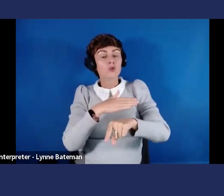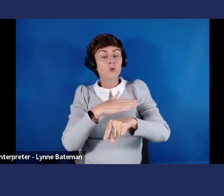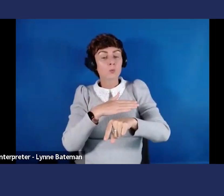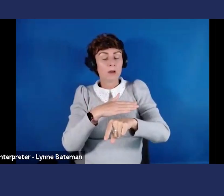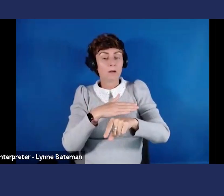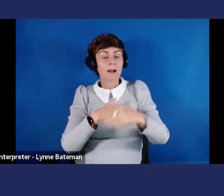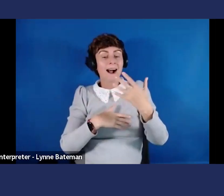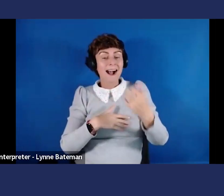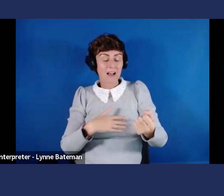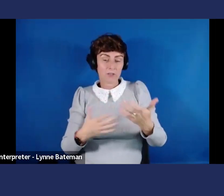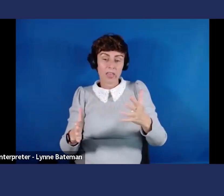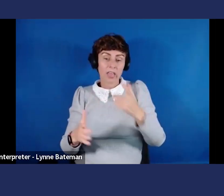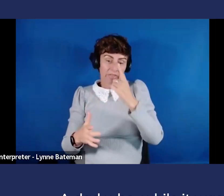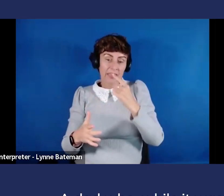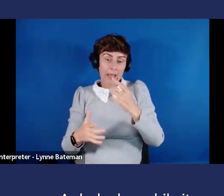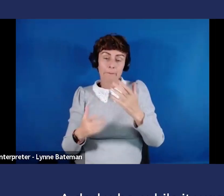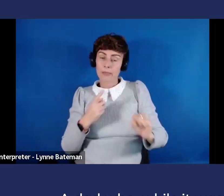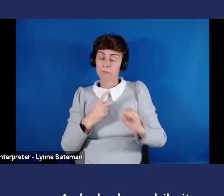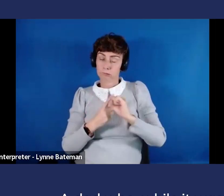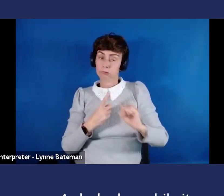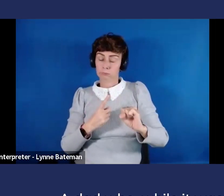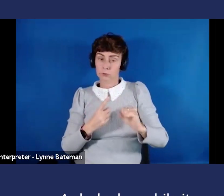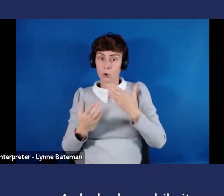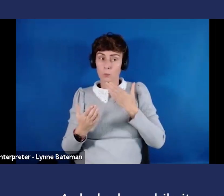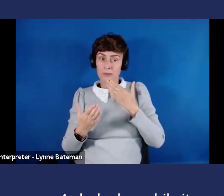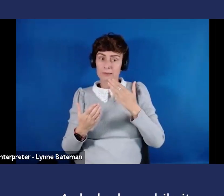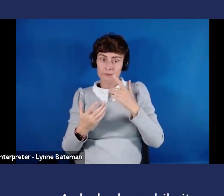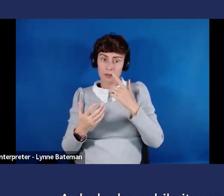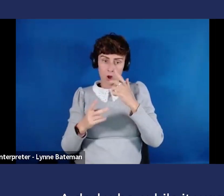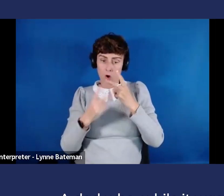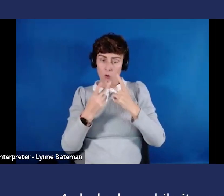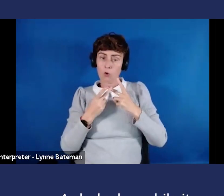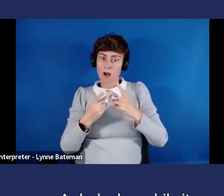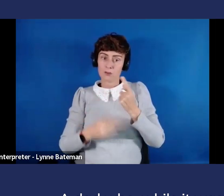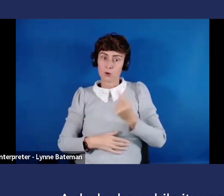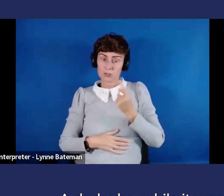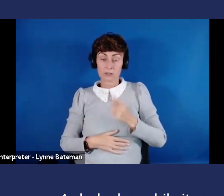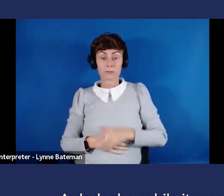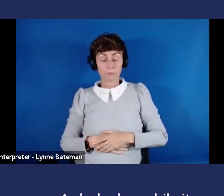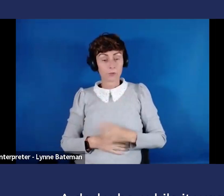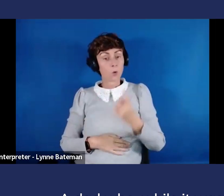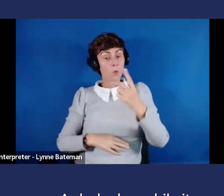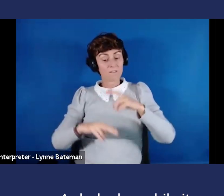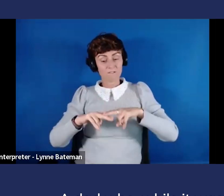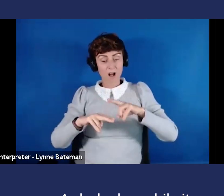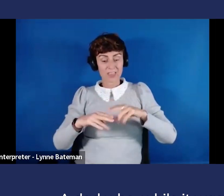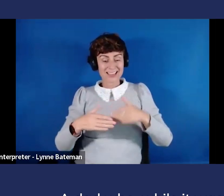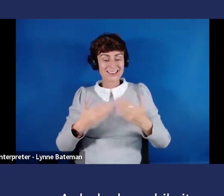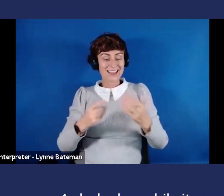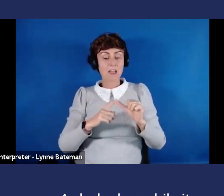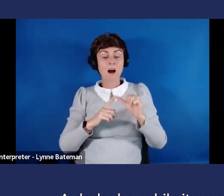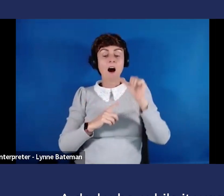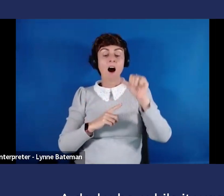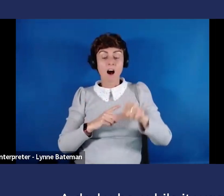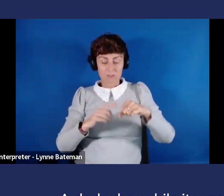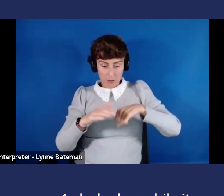look after yourself if you do. A dad who while it wasn't birth trauma, the day after the birth had to do CPR